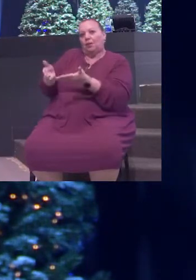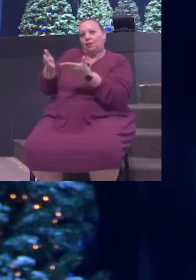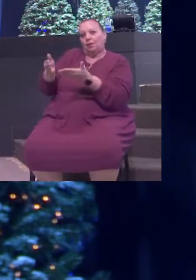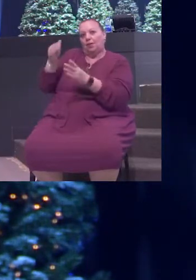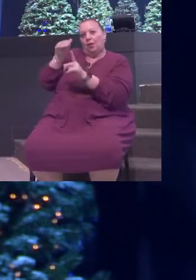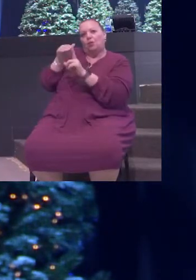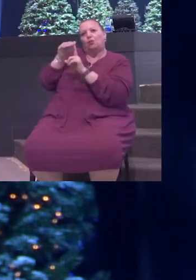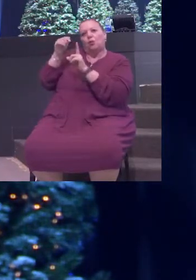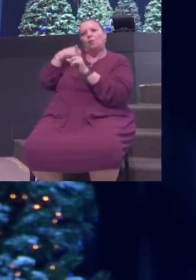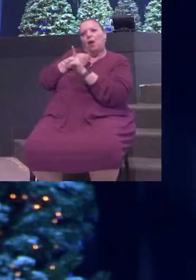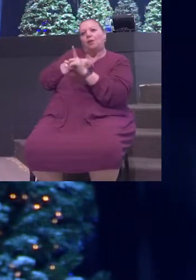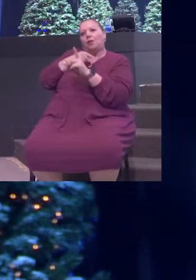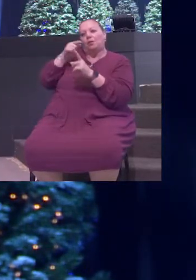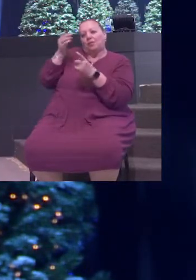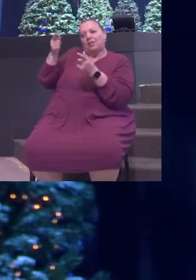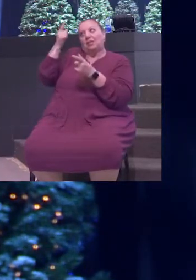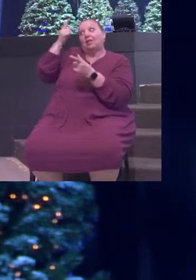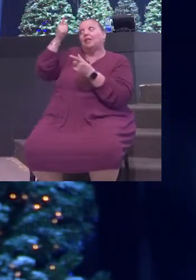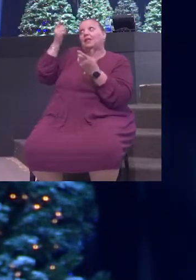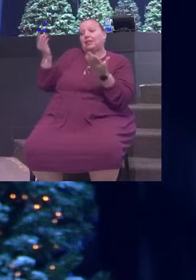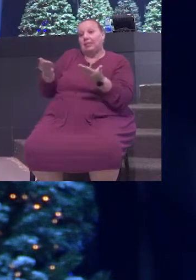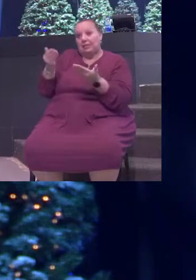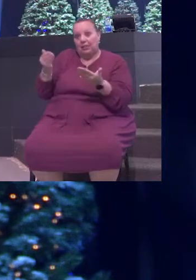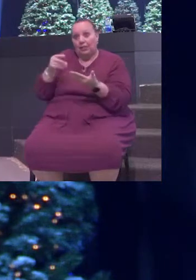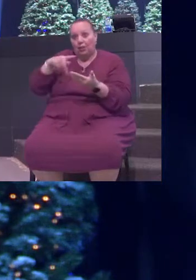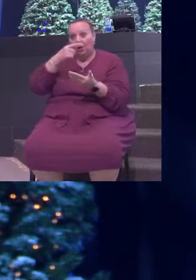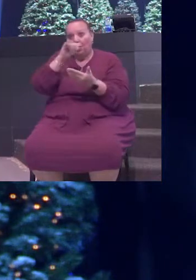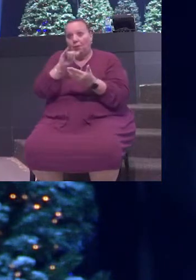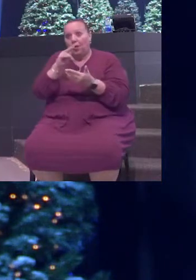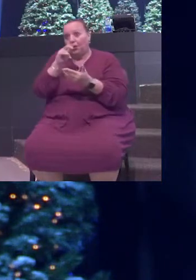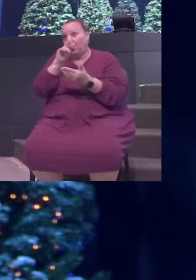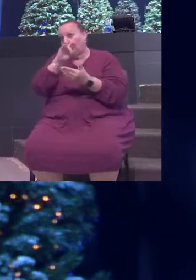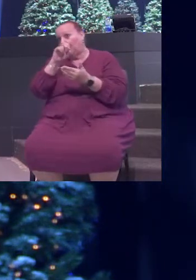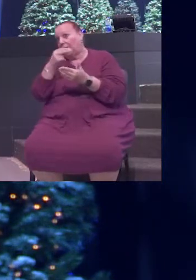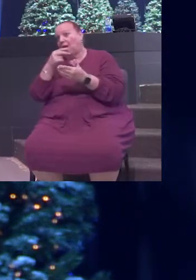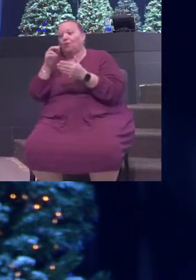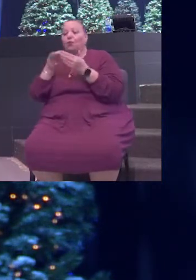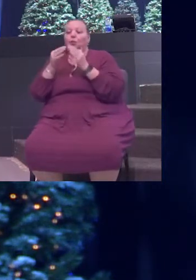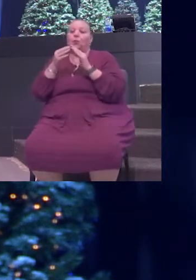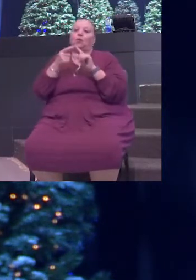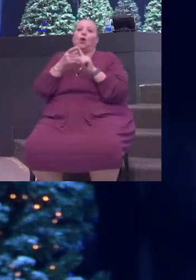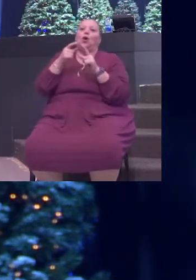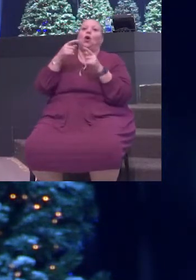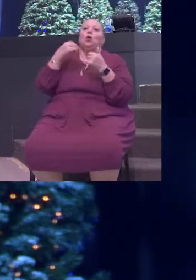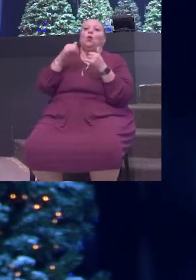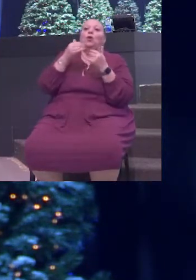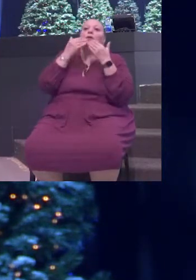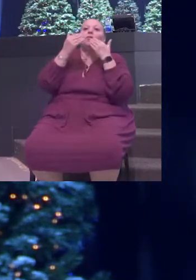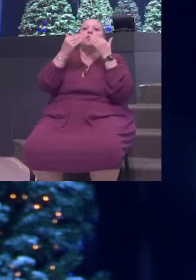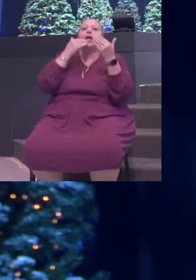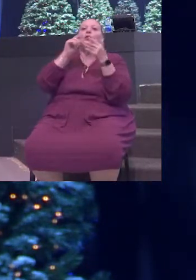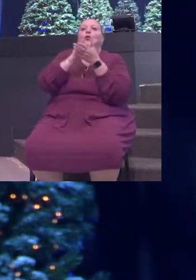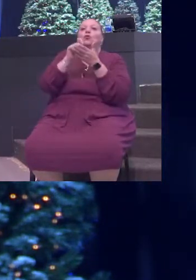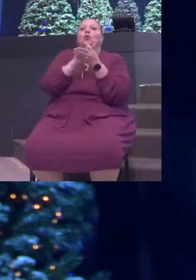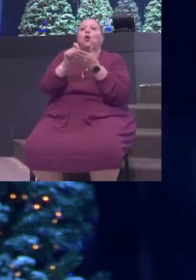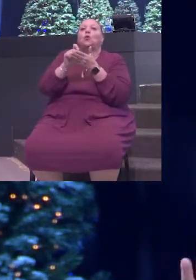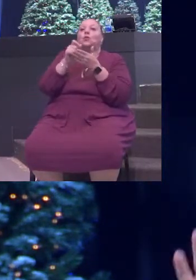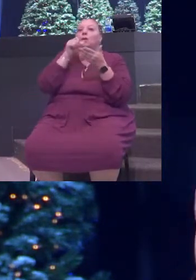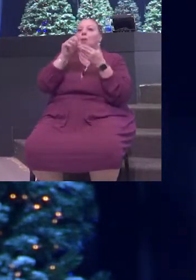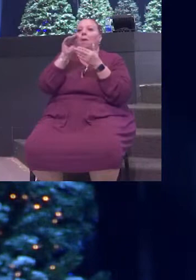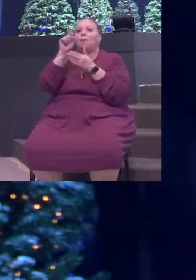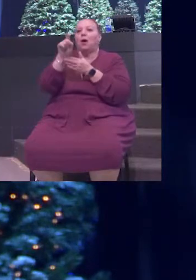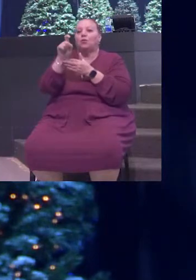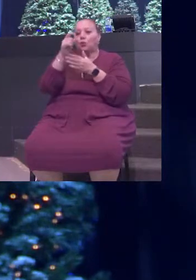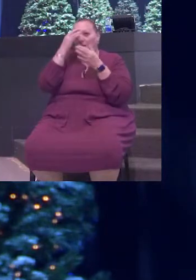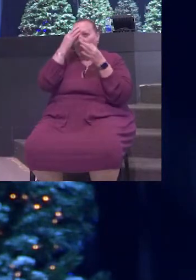to remind us of his presence. And Peggy Urbaneja from Community wrote, we place thank you notes in mailboxes for neighbors who have